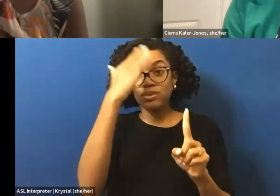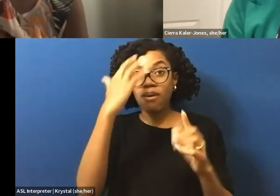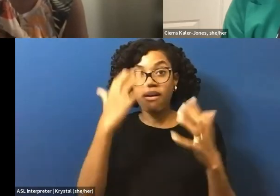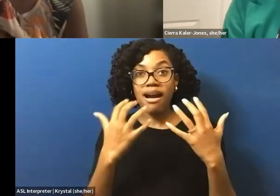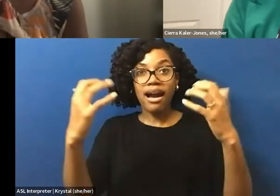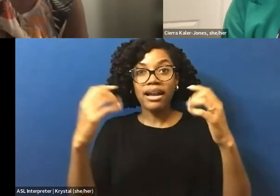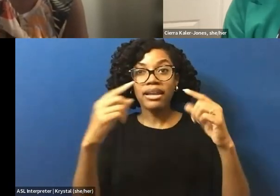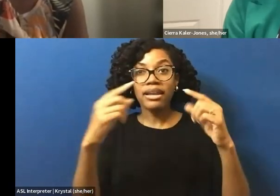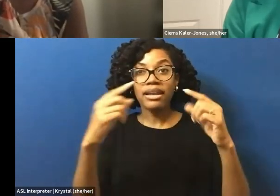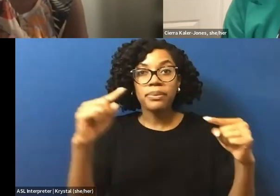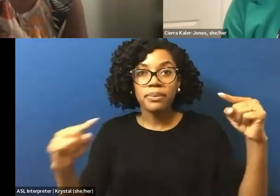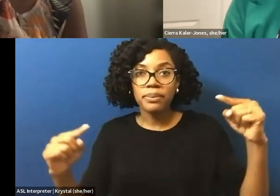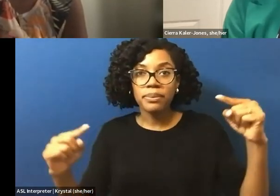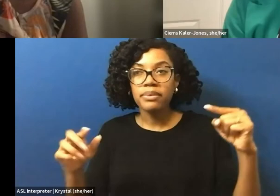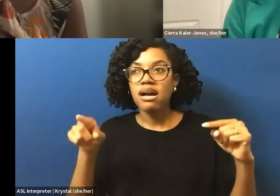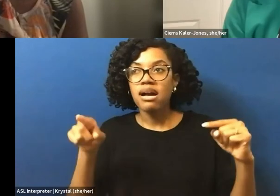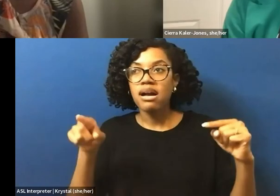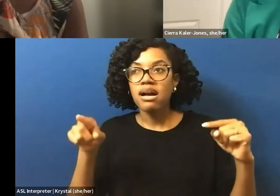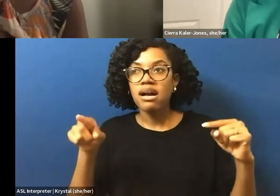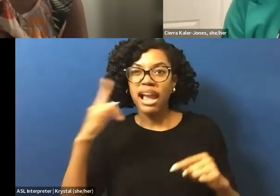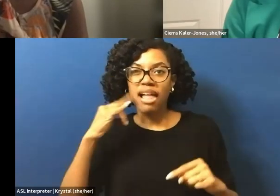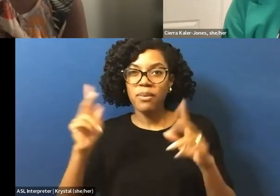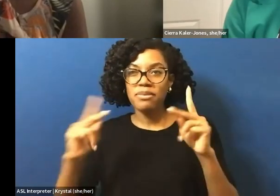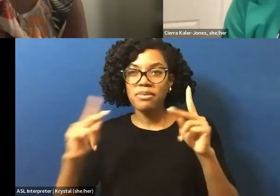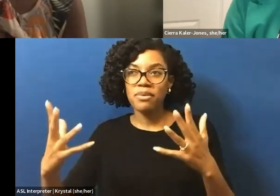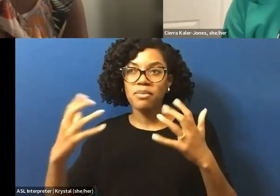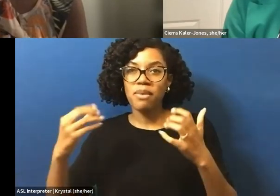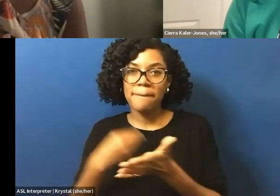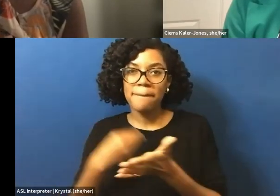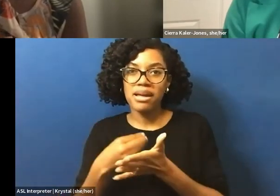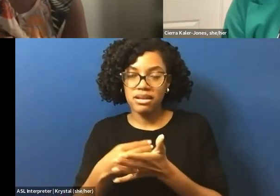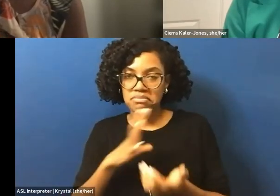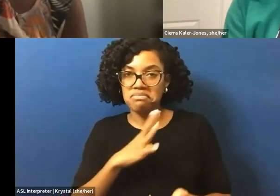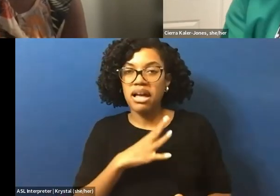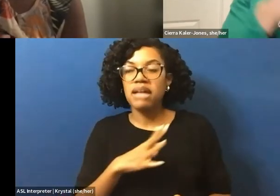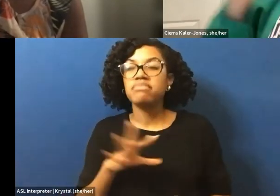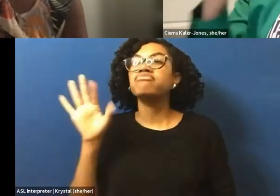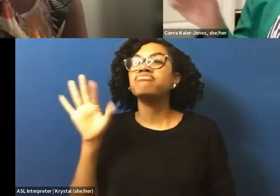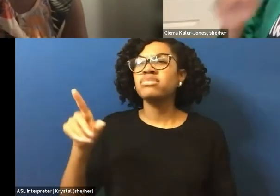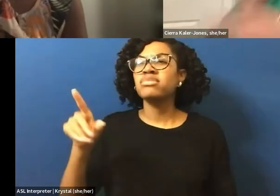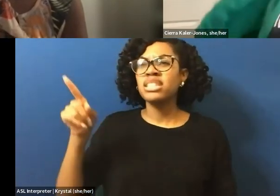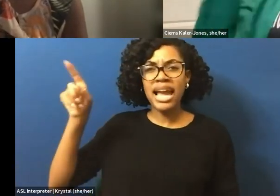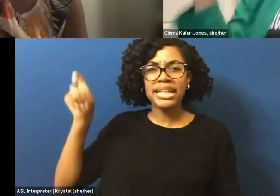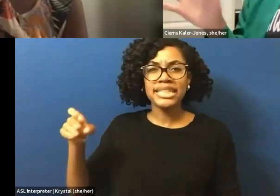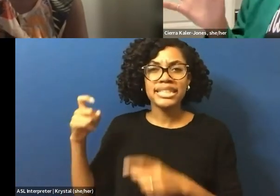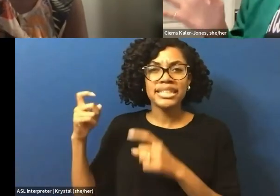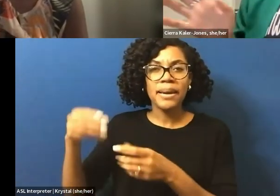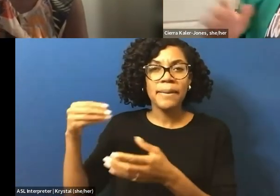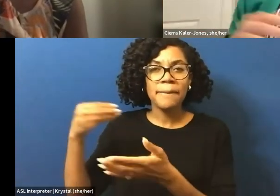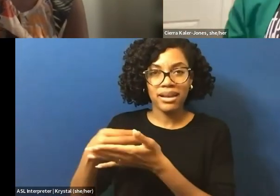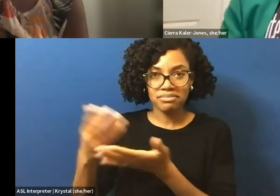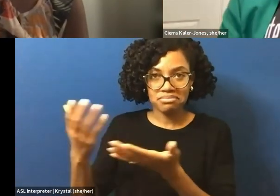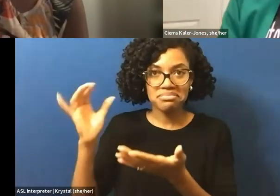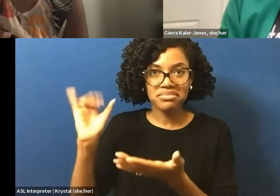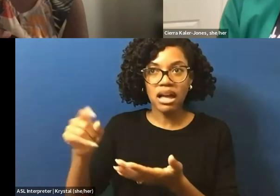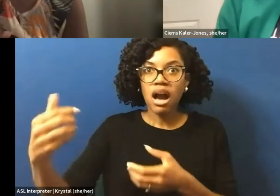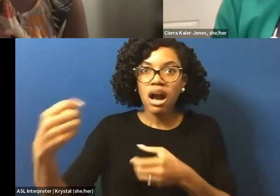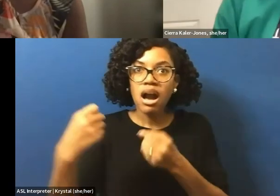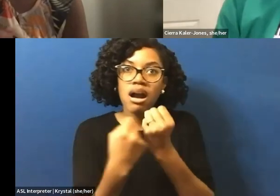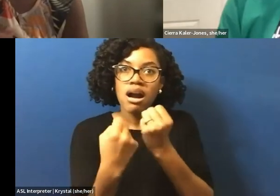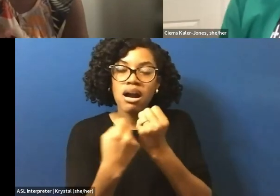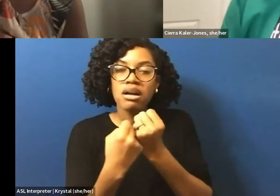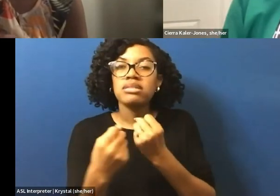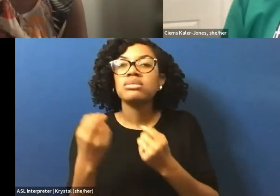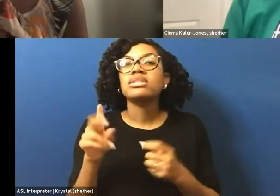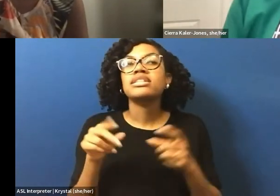then ultimately tailoring the message, but still mm-hmm. staying strong to mm-hmm. the mm-hmm. larger, she's seeing the larger picture of right.